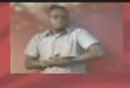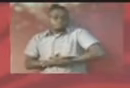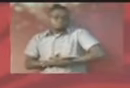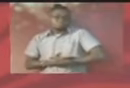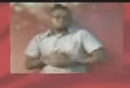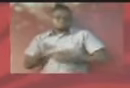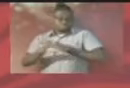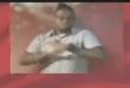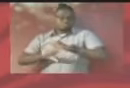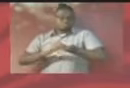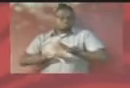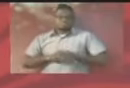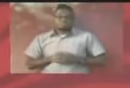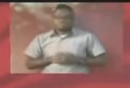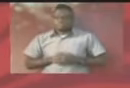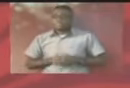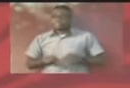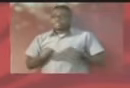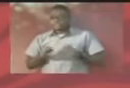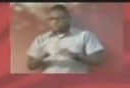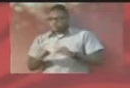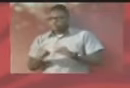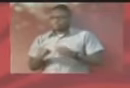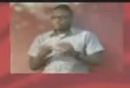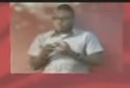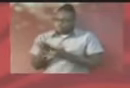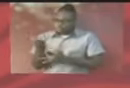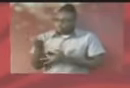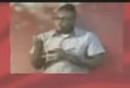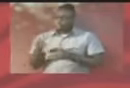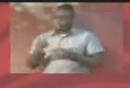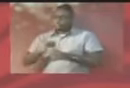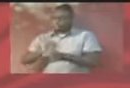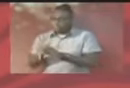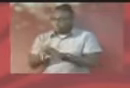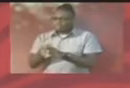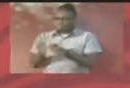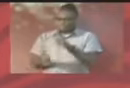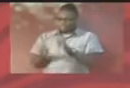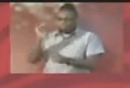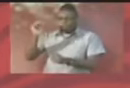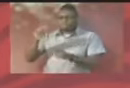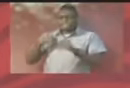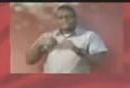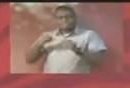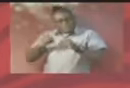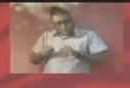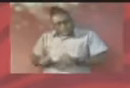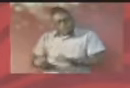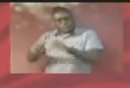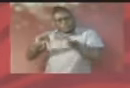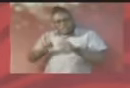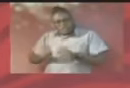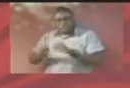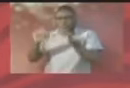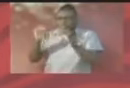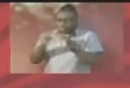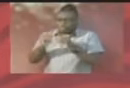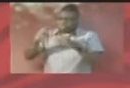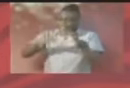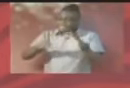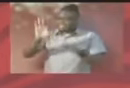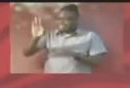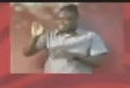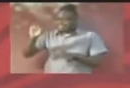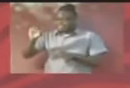throughout this COVID-19 pandemic, Trinidad has continued to maintain an over 90% vaccination